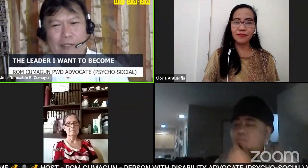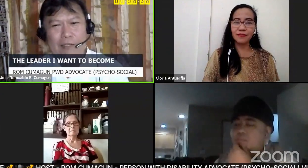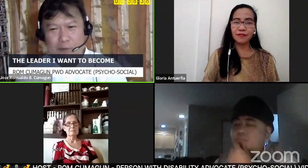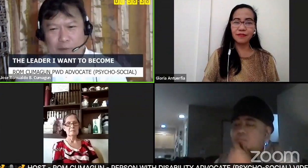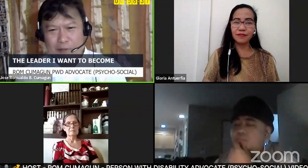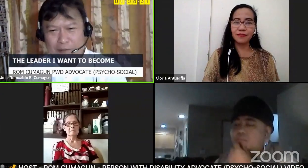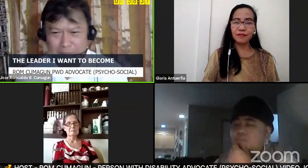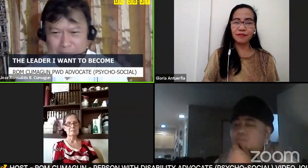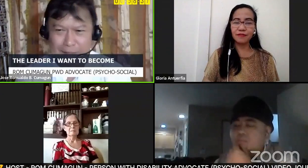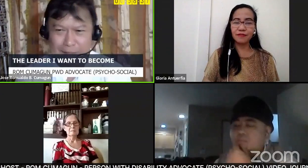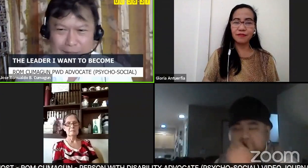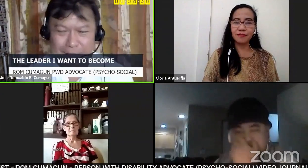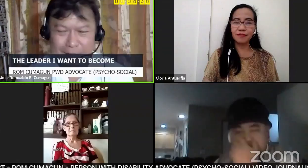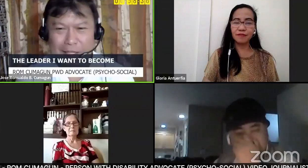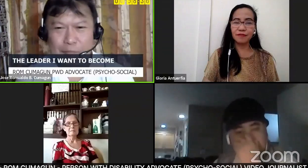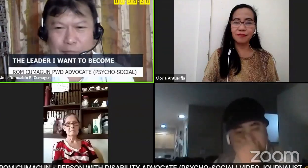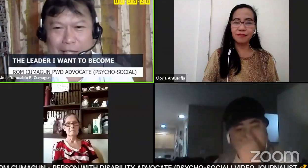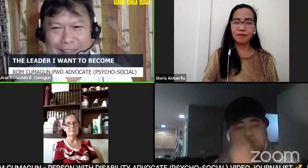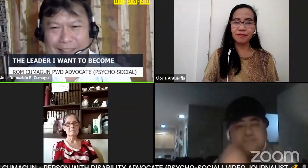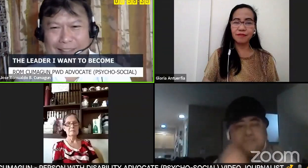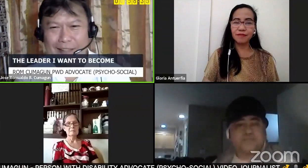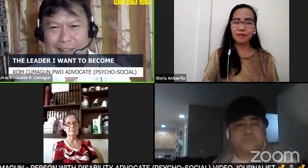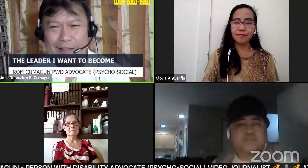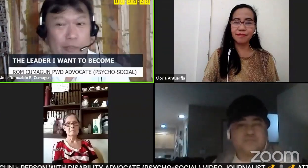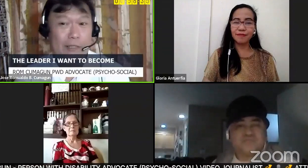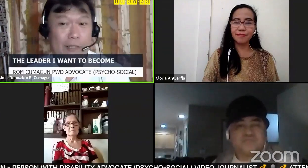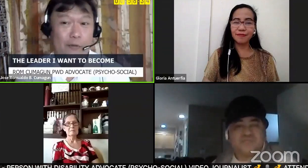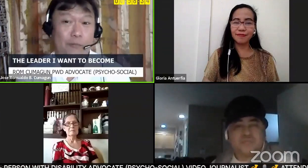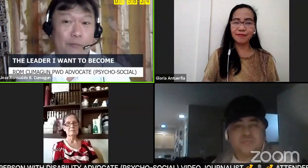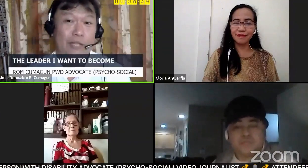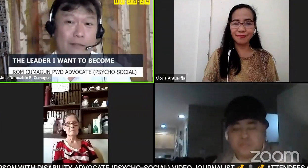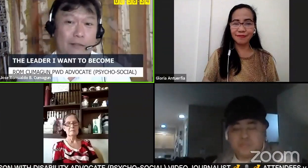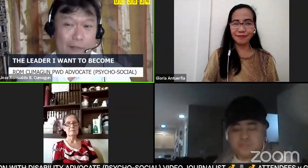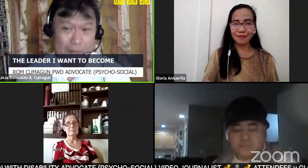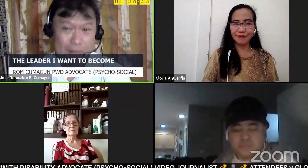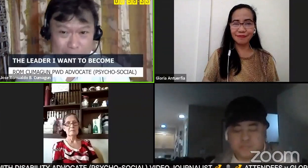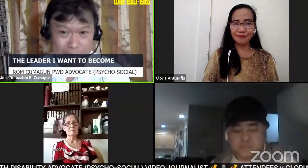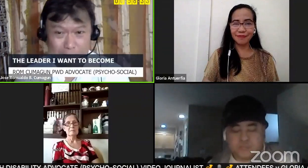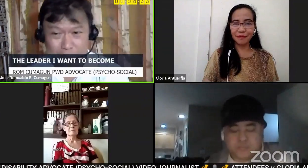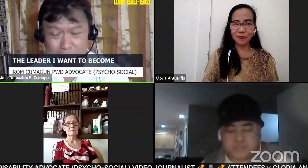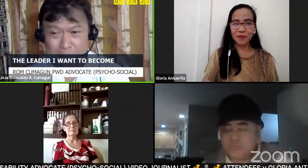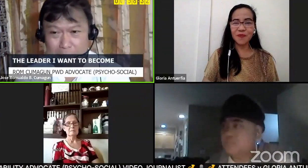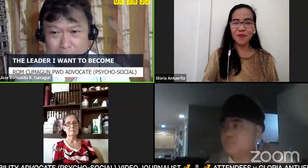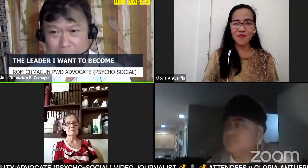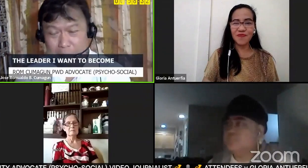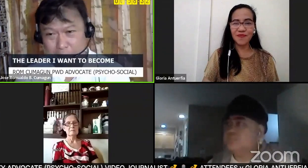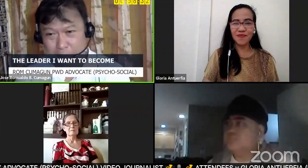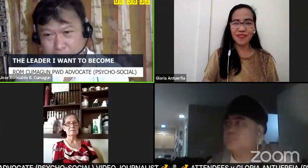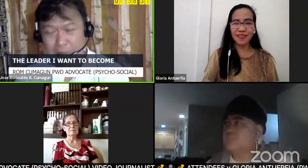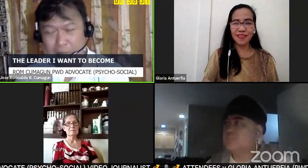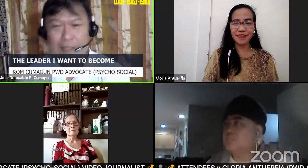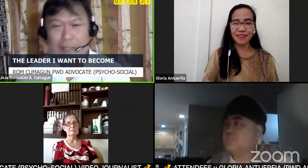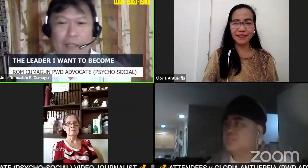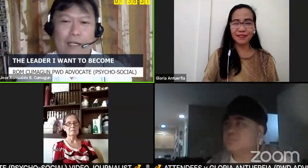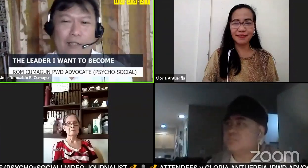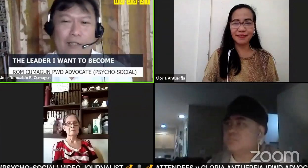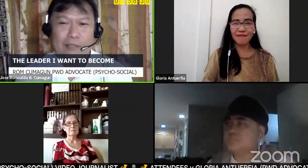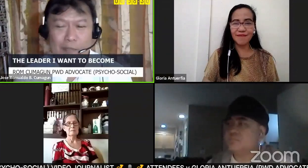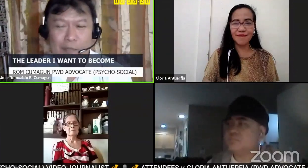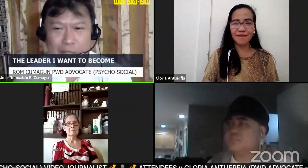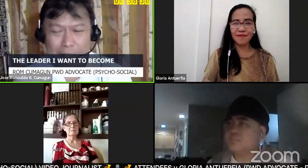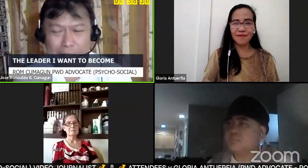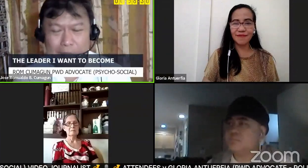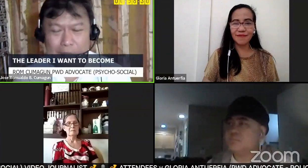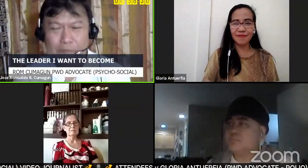So I just, of course, just kept silent. This was in a group chat. It's in a group chat. Of course,